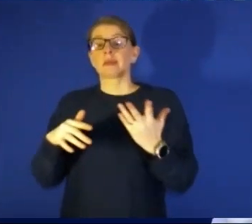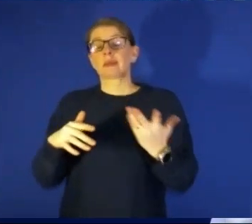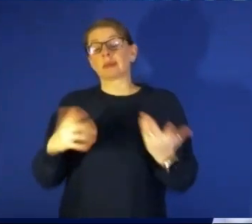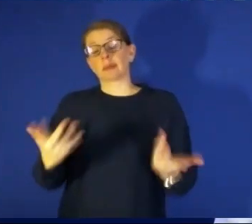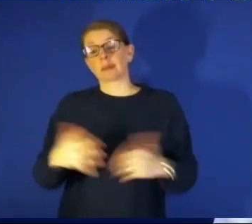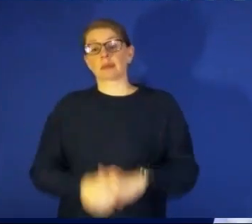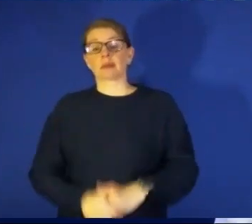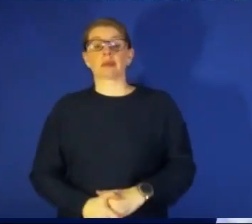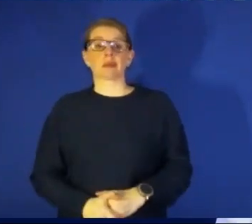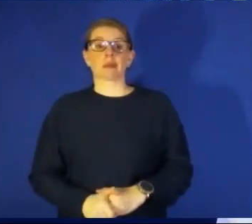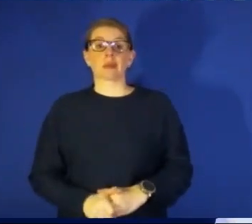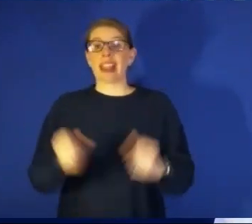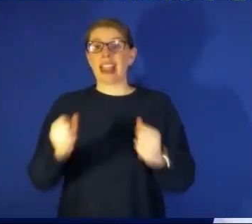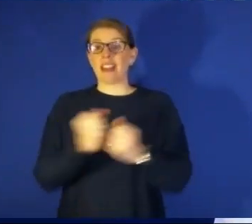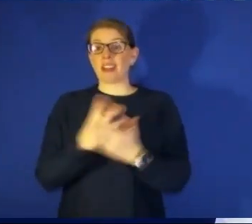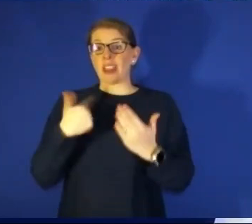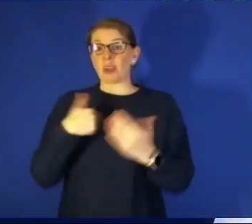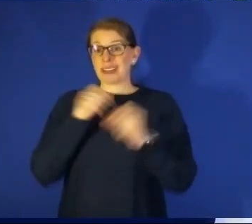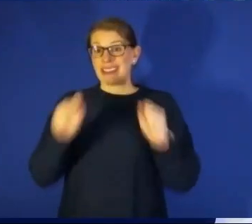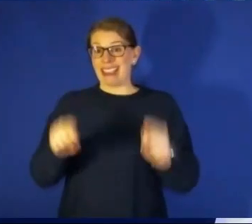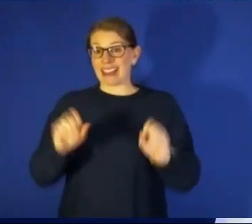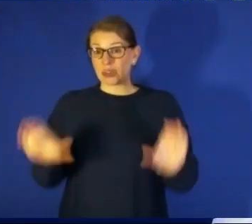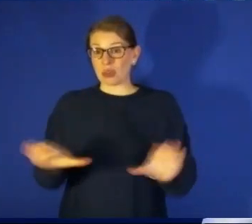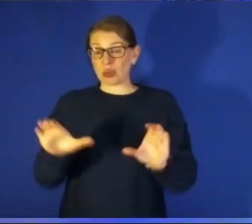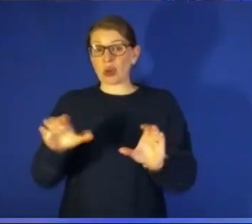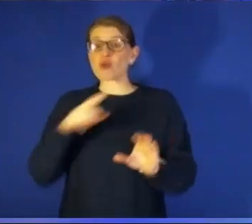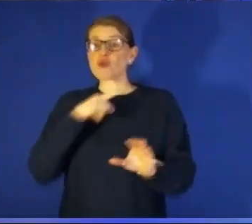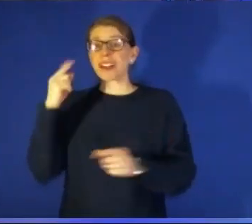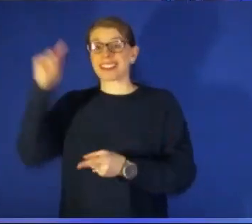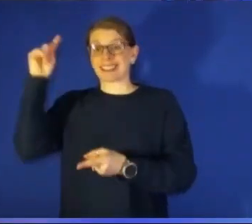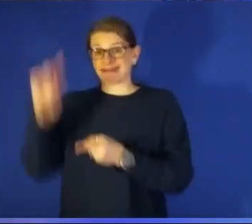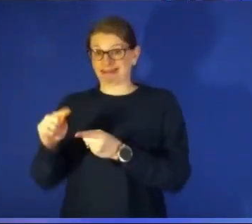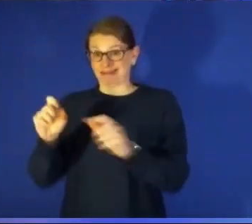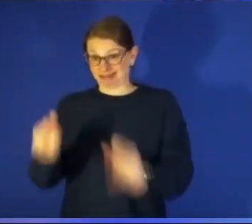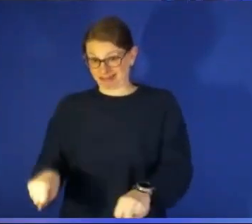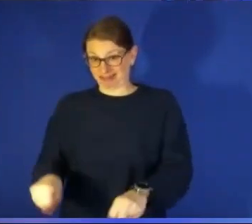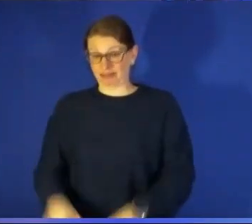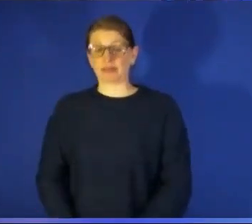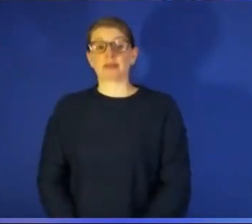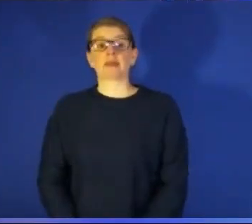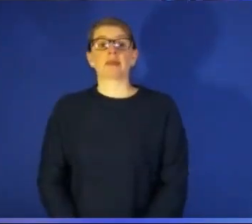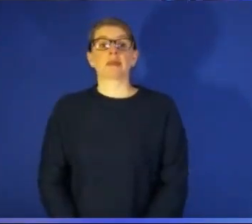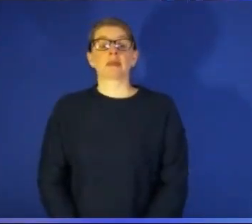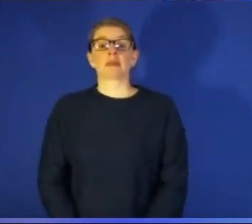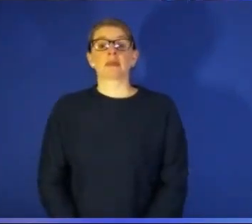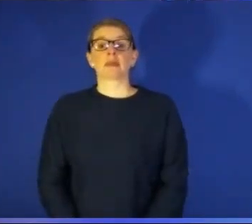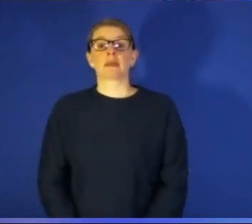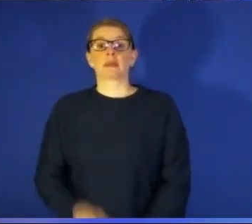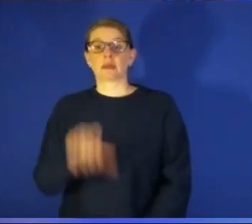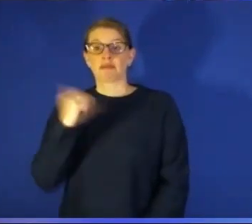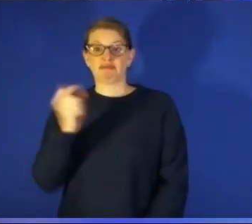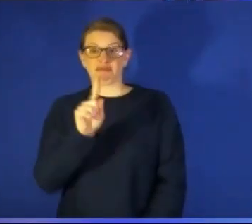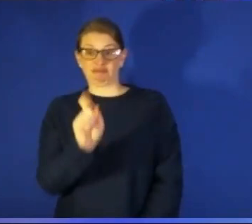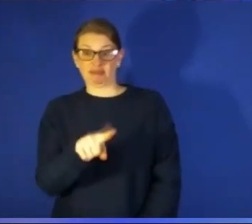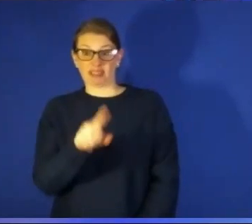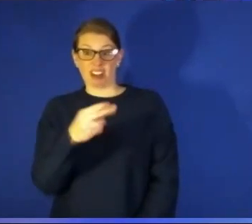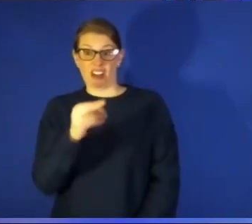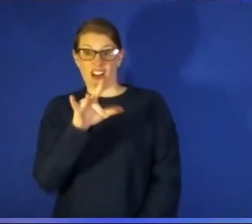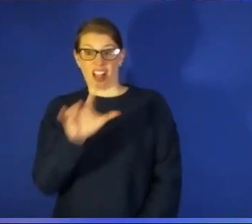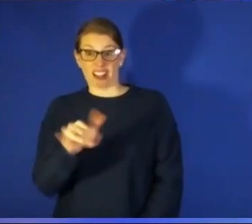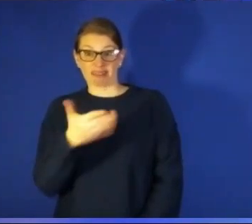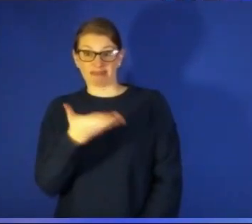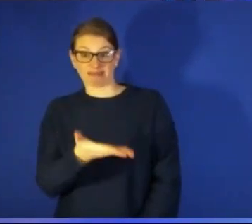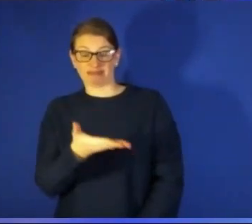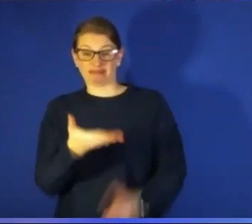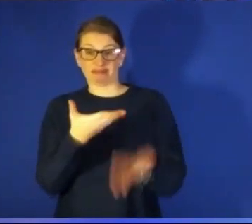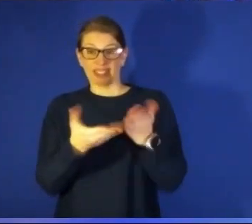given everything we can do, we can lower that risk considerably. Okay, another question is, and Holly, just maybe you could talk about it when it comes to kids, because back